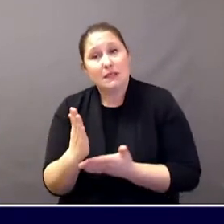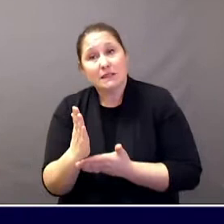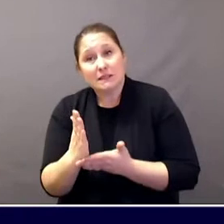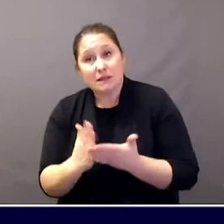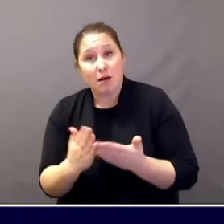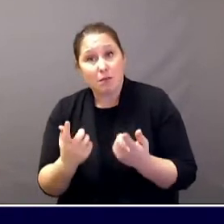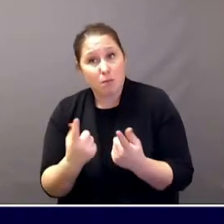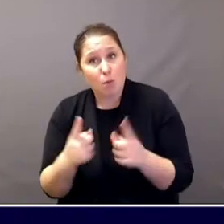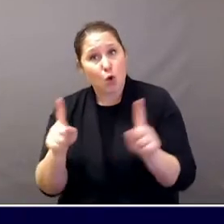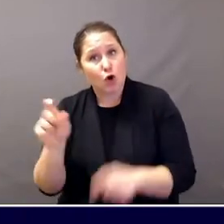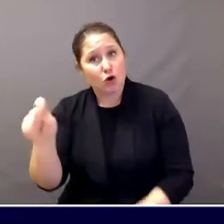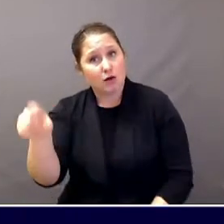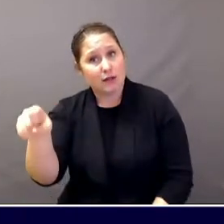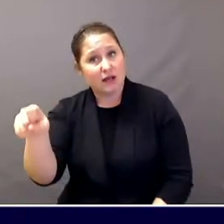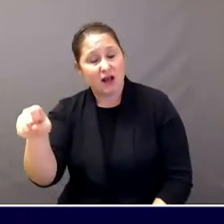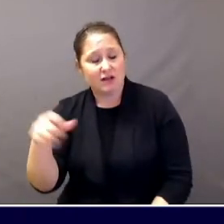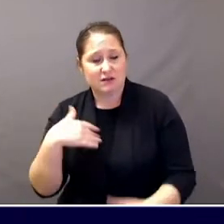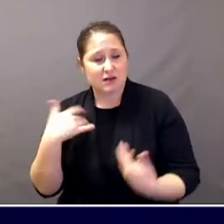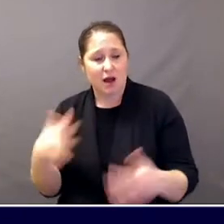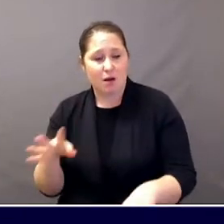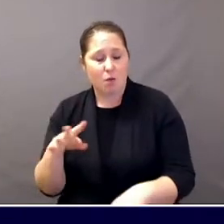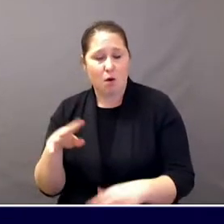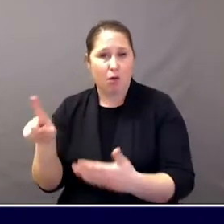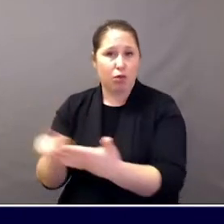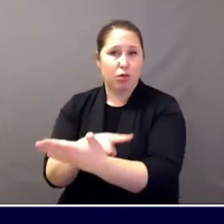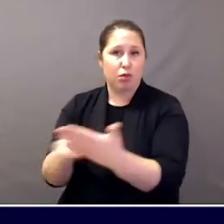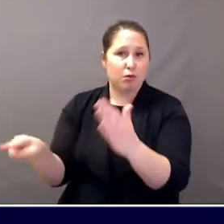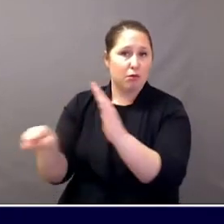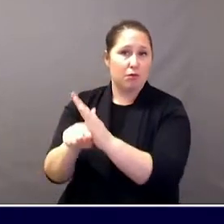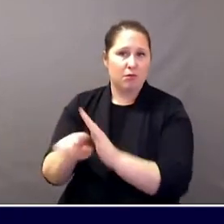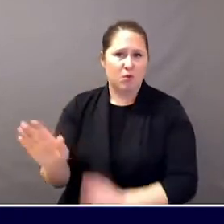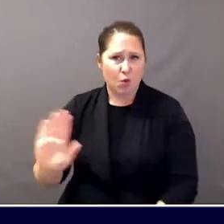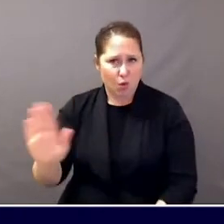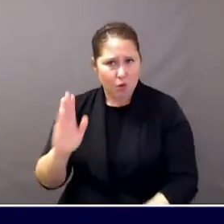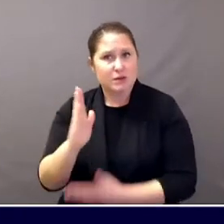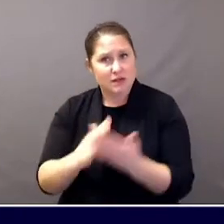in the program. I'm not going to discount the fact that the 2